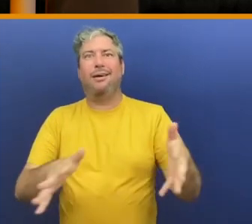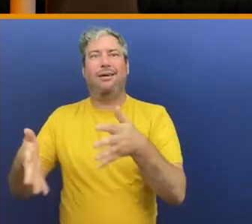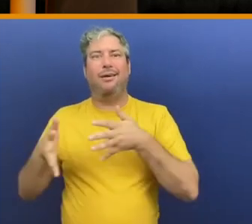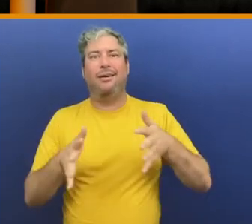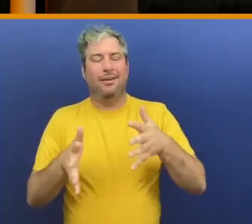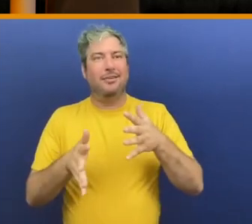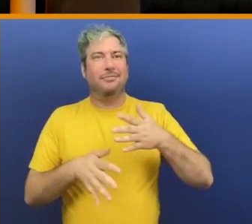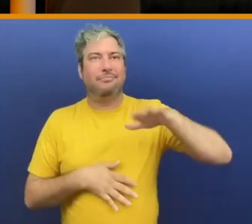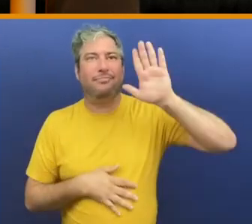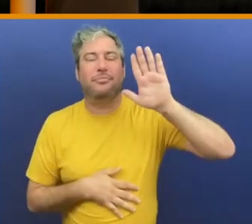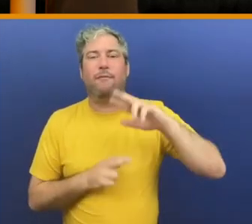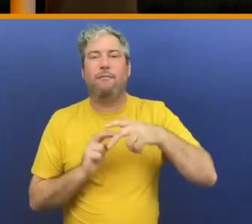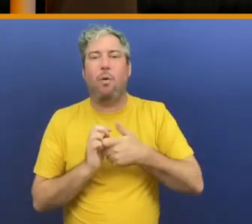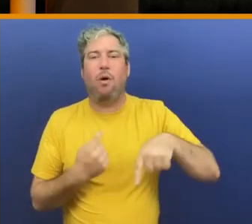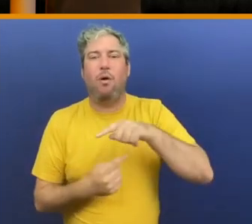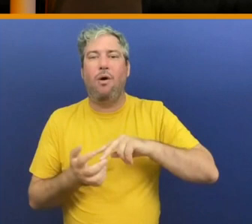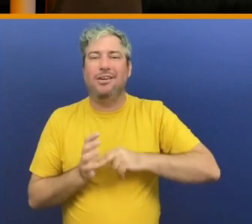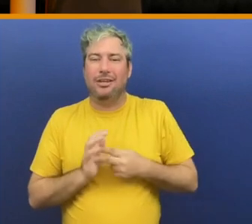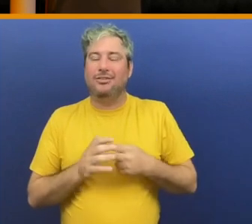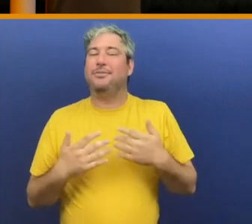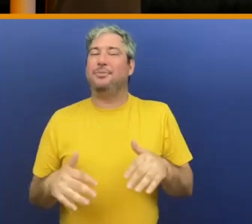So what did we learn from the process?